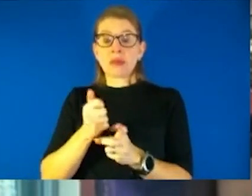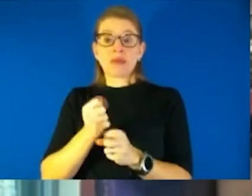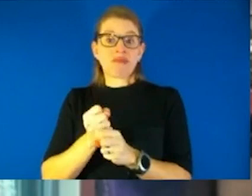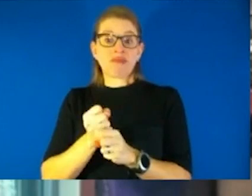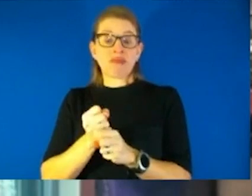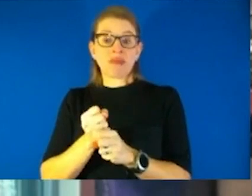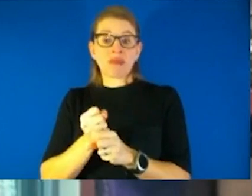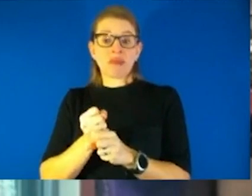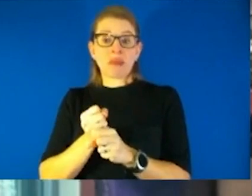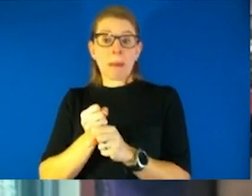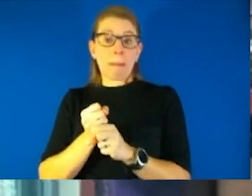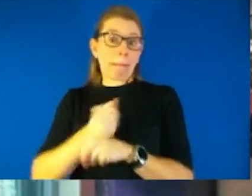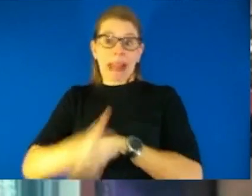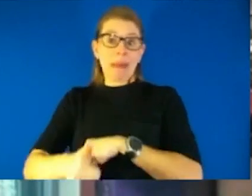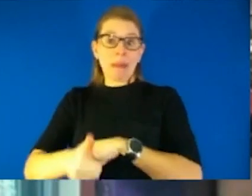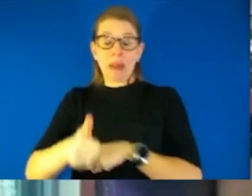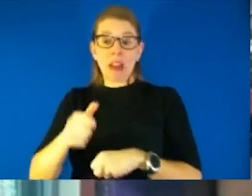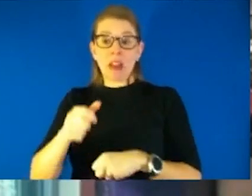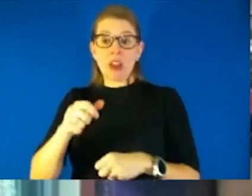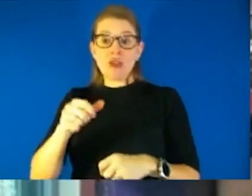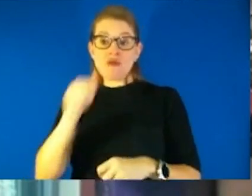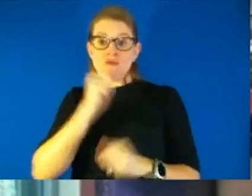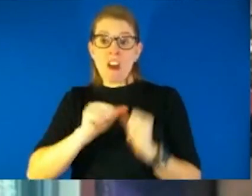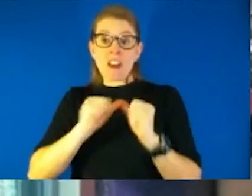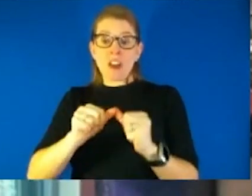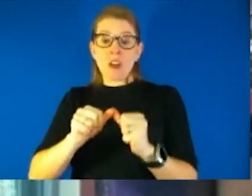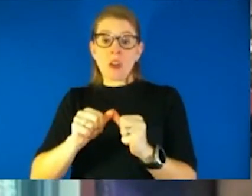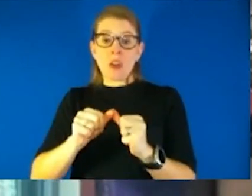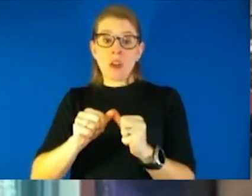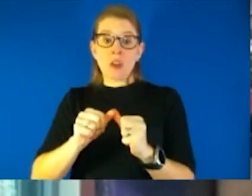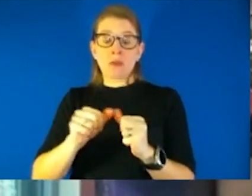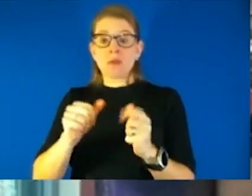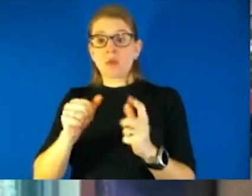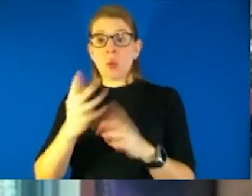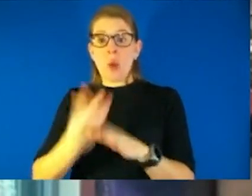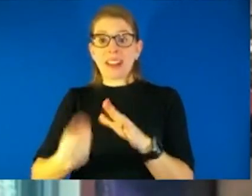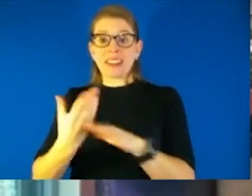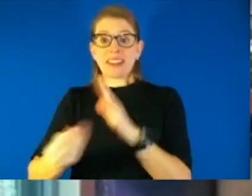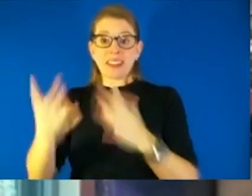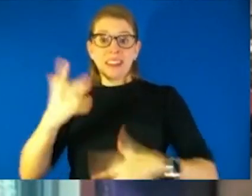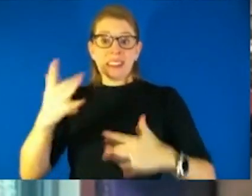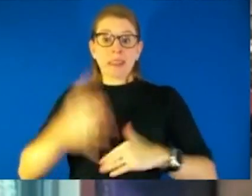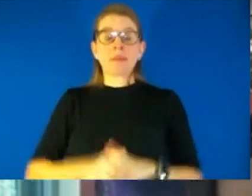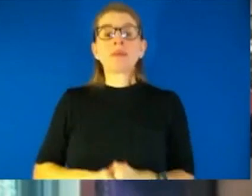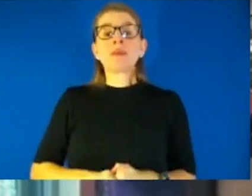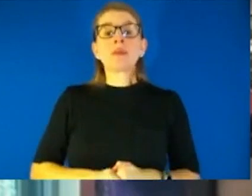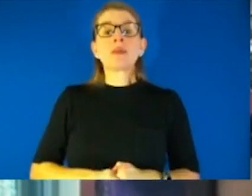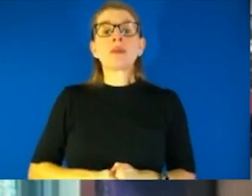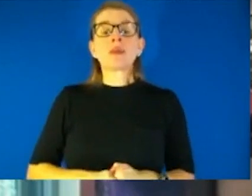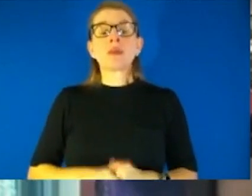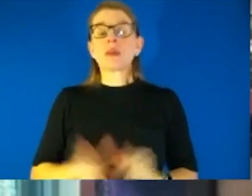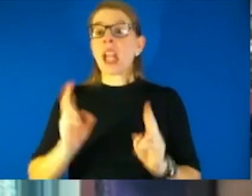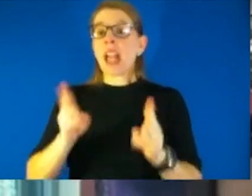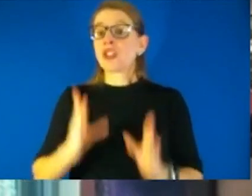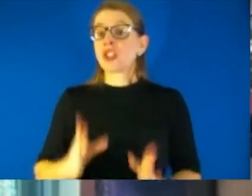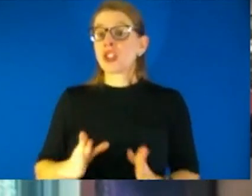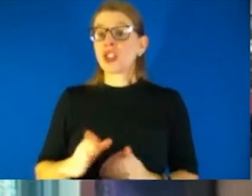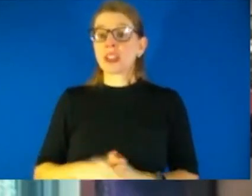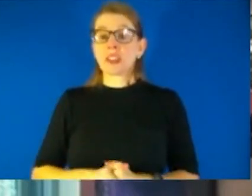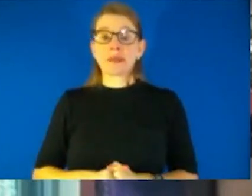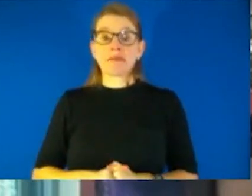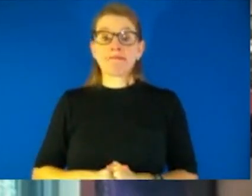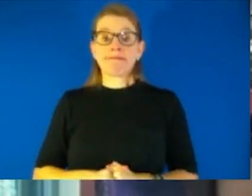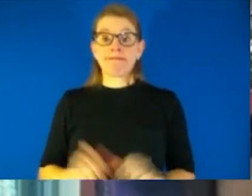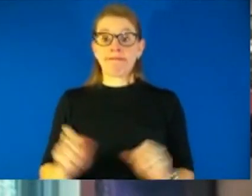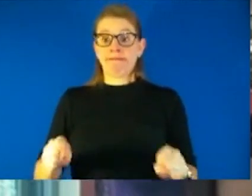is hunting season, and hunters are inevitably